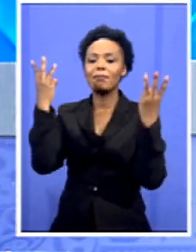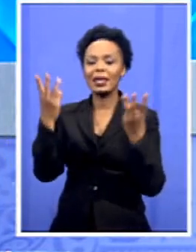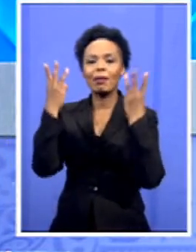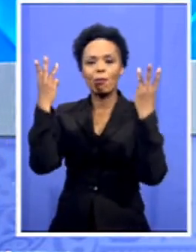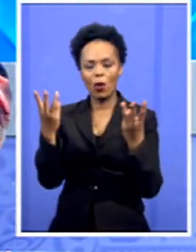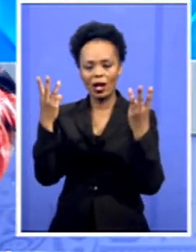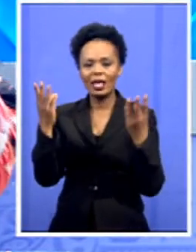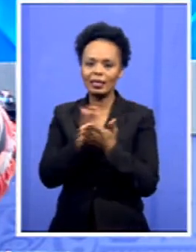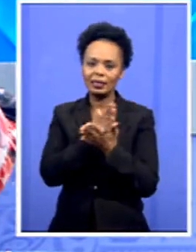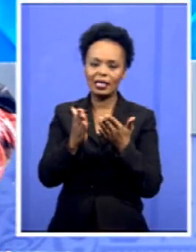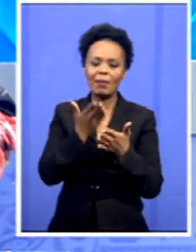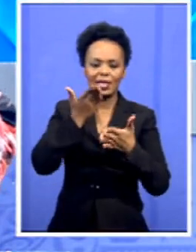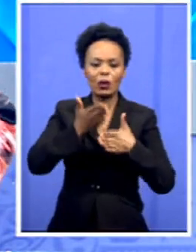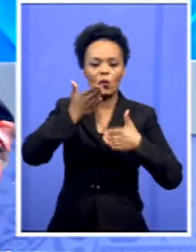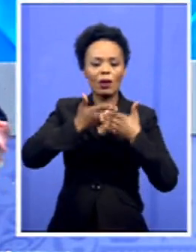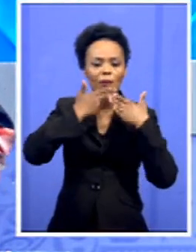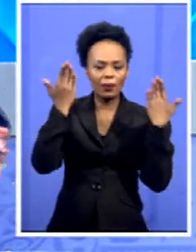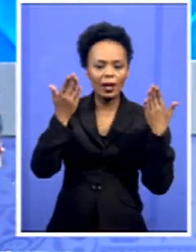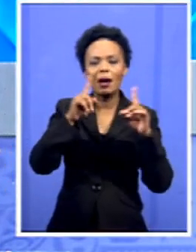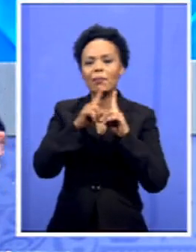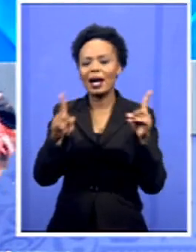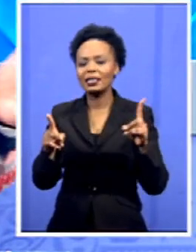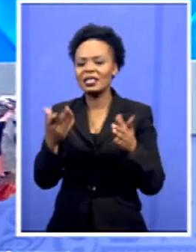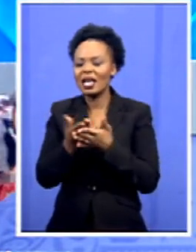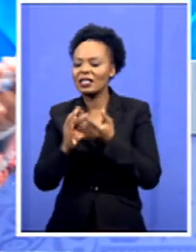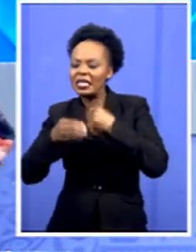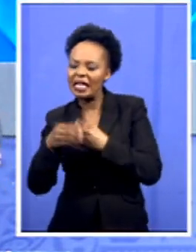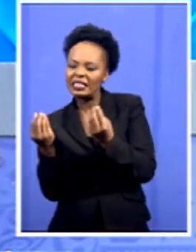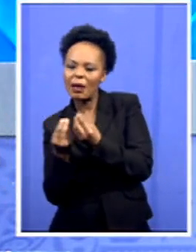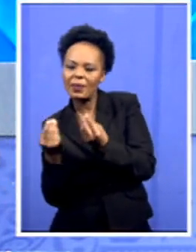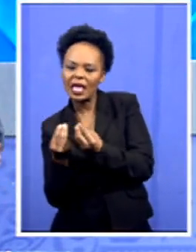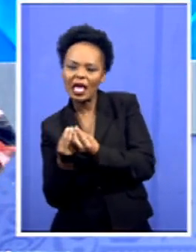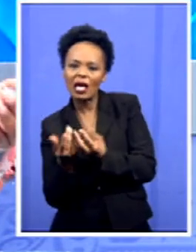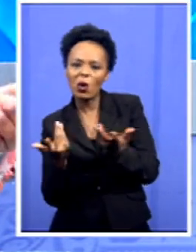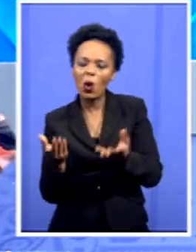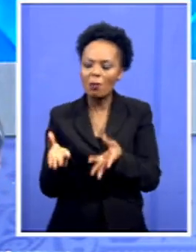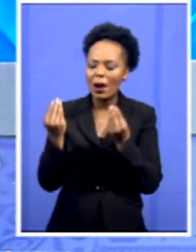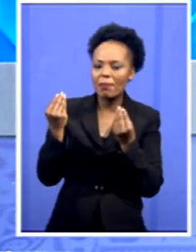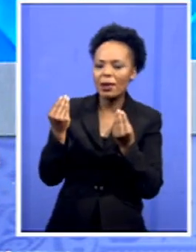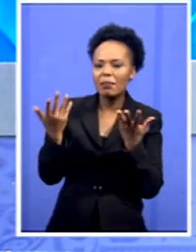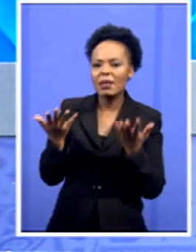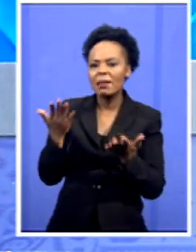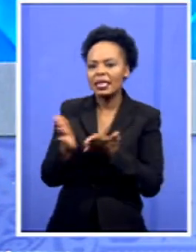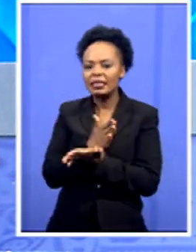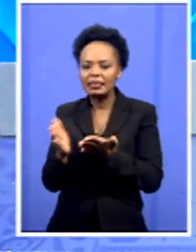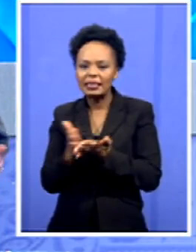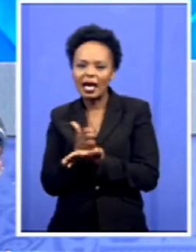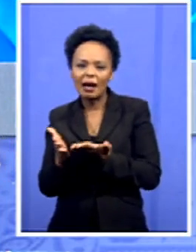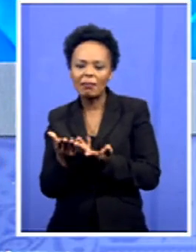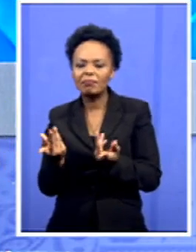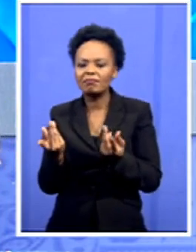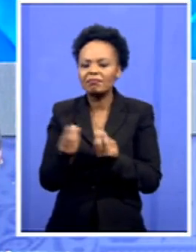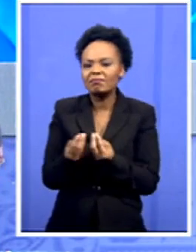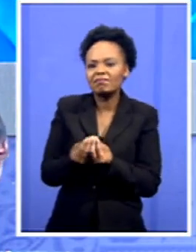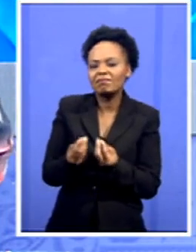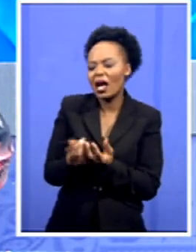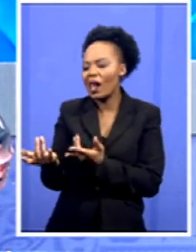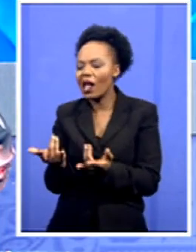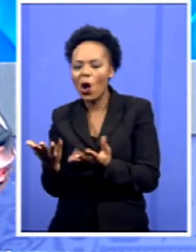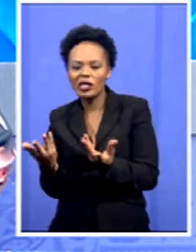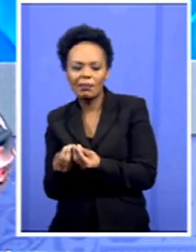be unemployed, but they have a means of income one way or another. They may be receiving some sort of income from different